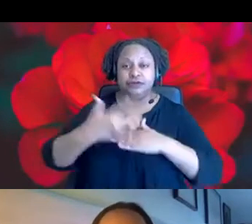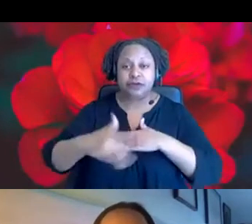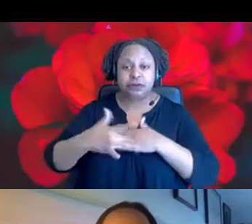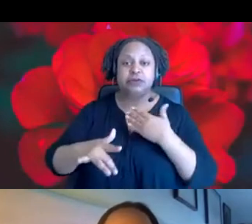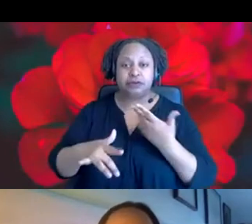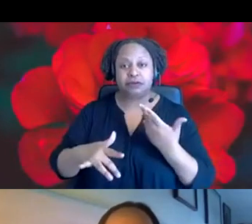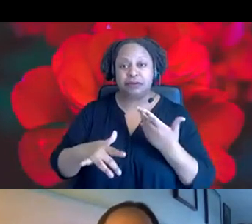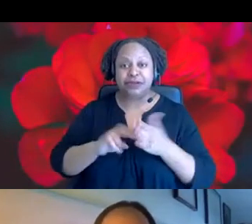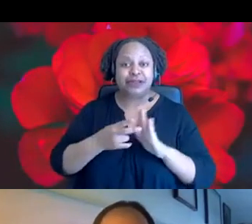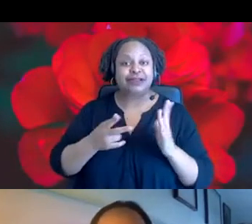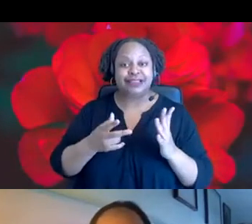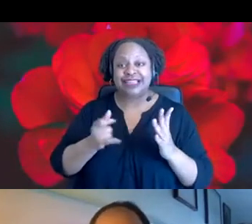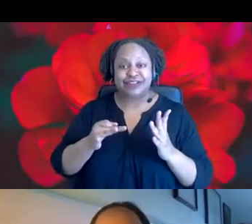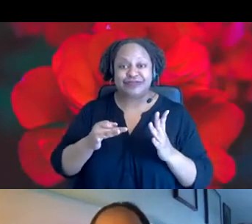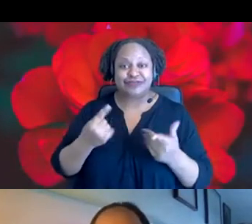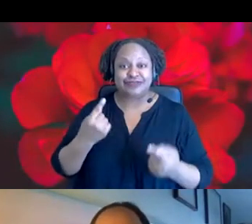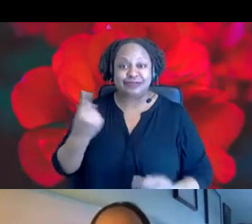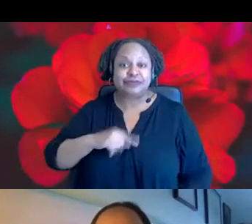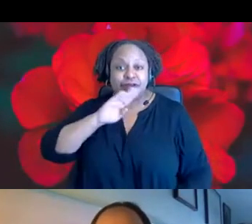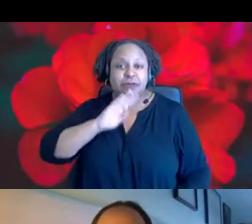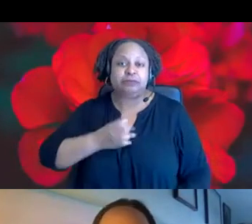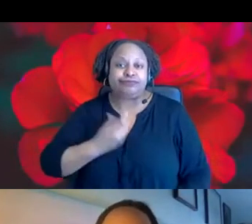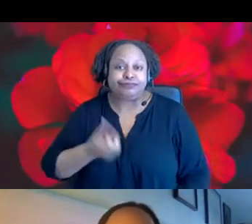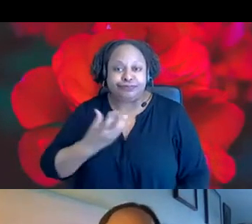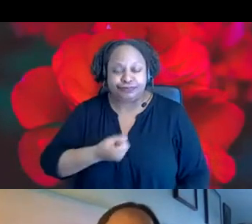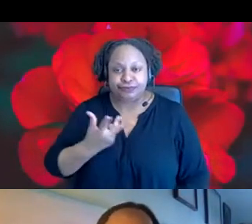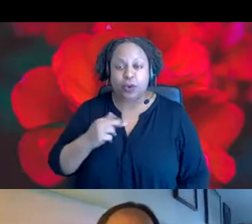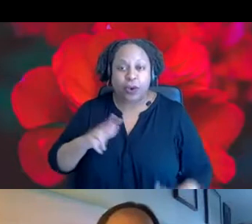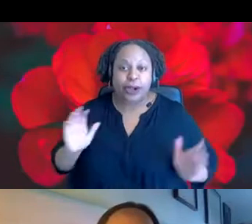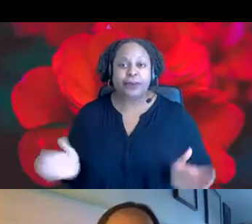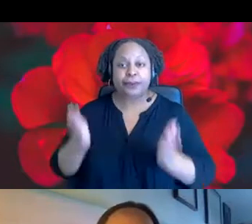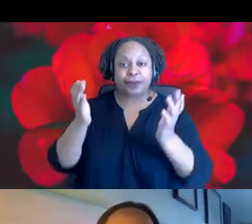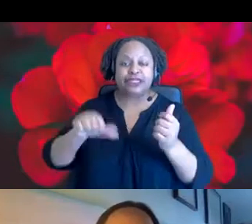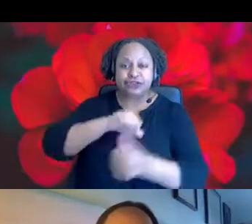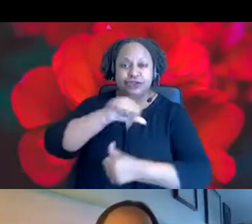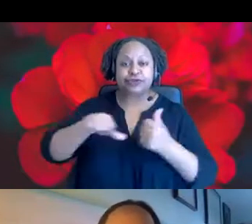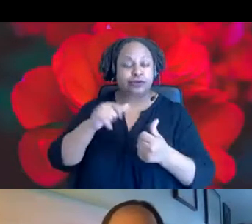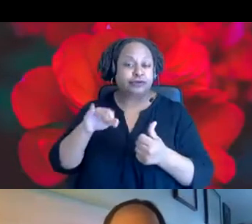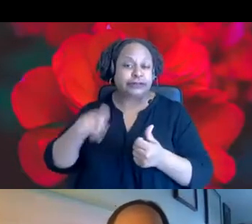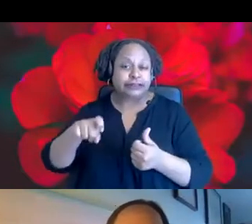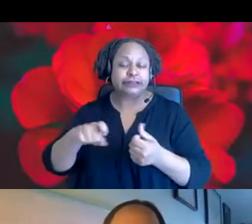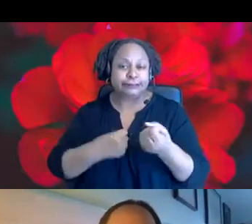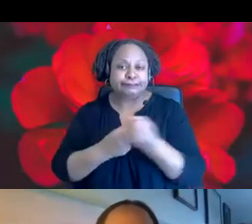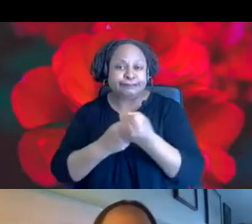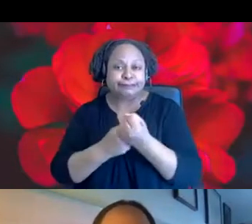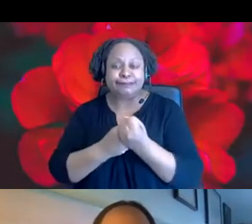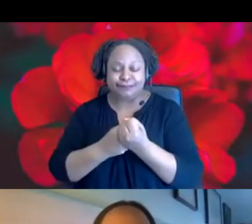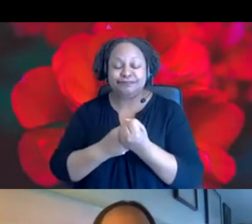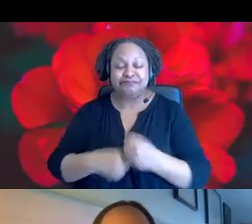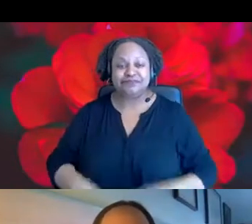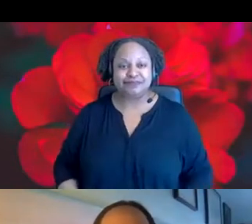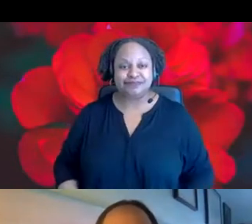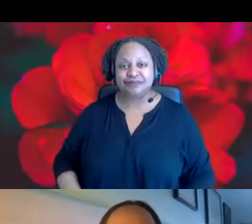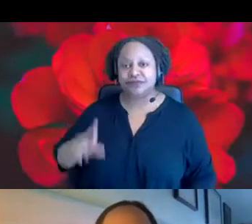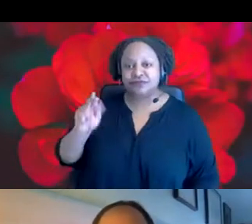download afterward if something was frustrating, or to lift up when we really needed to hear that. That's